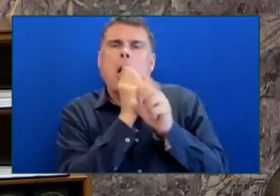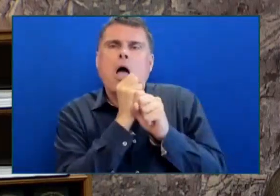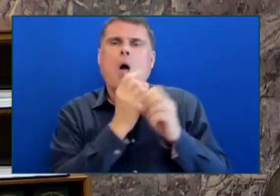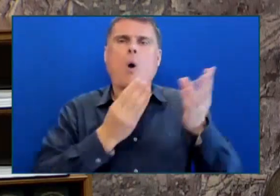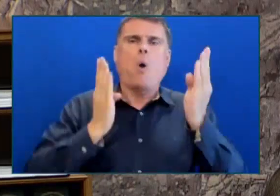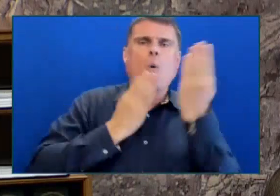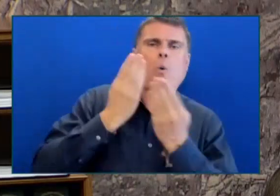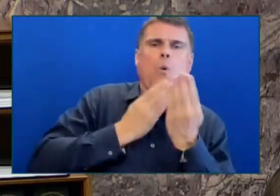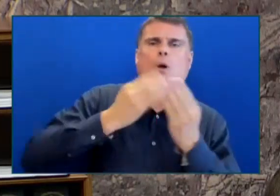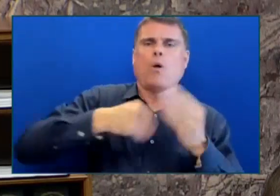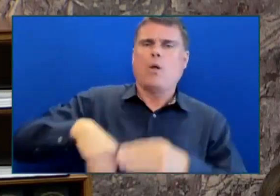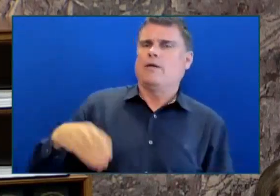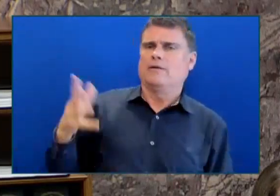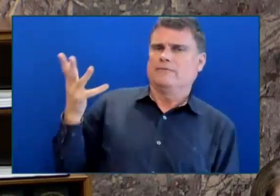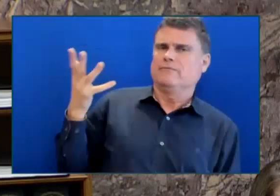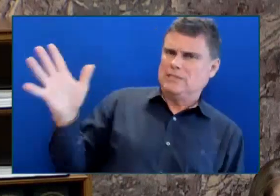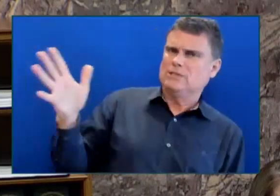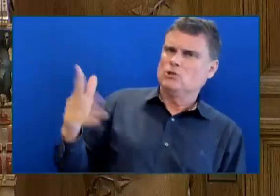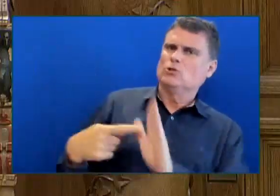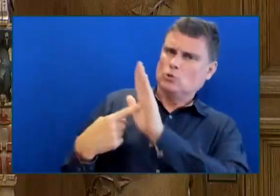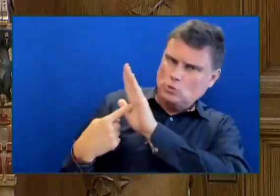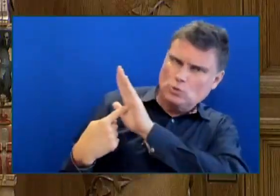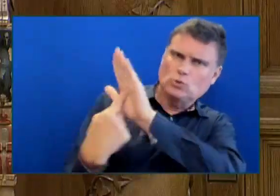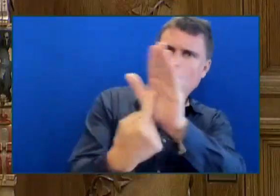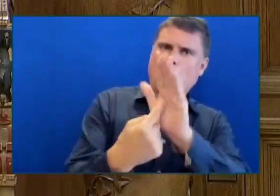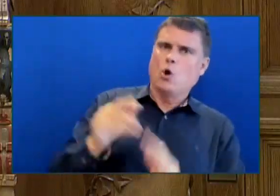for the public to look at?